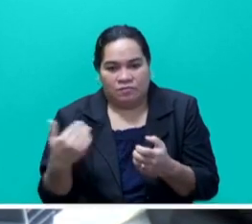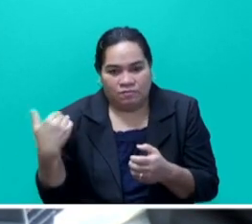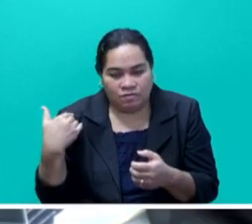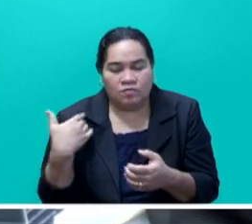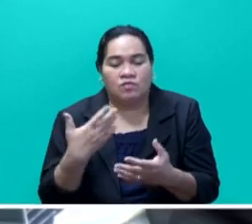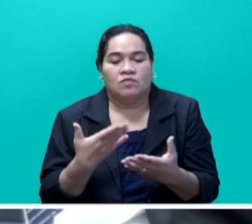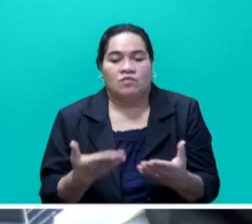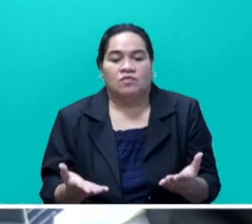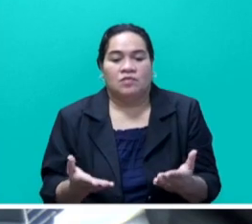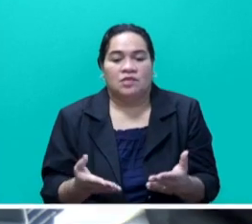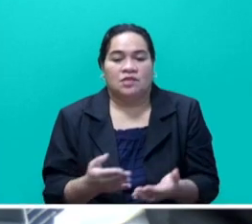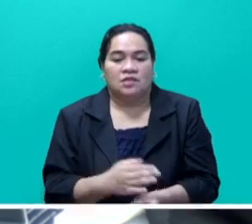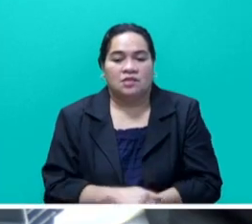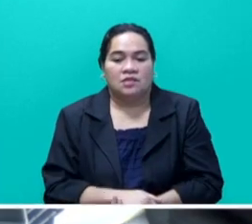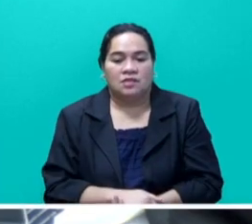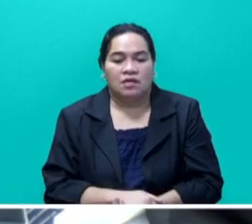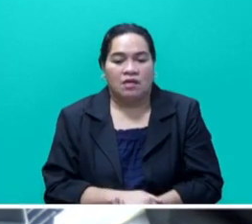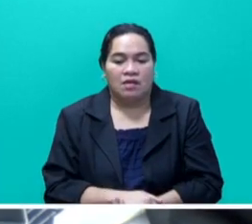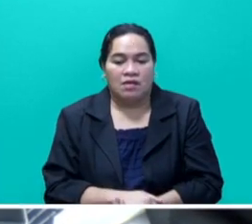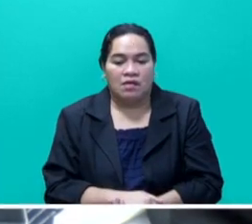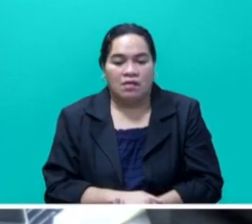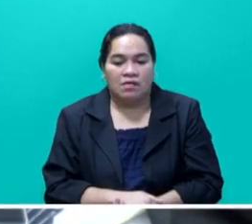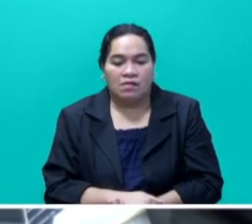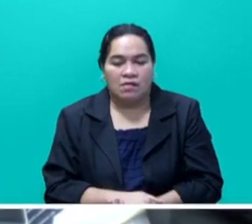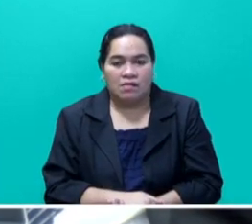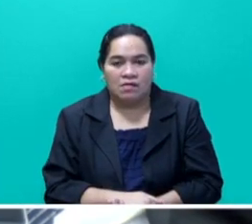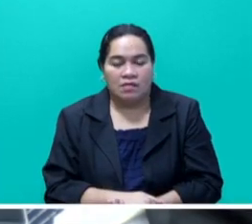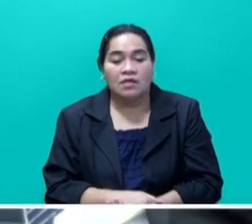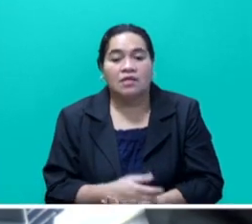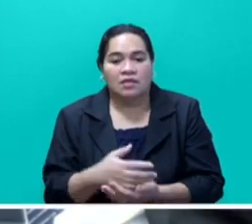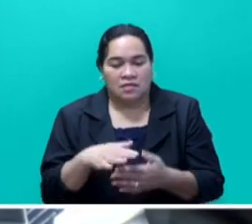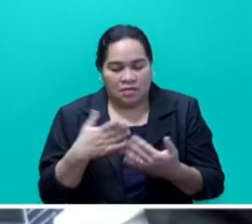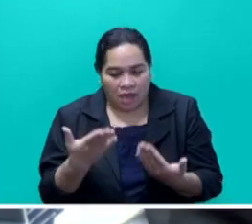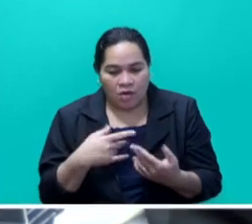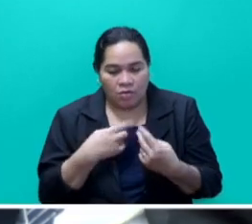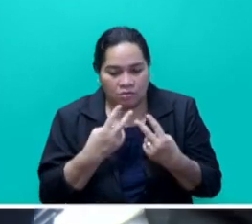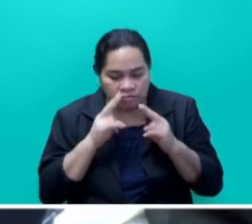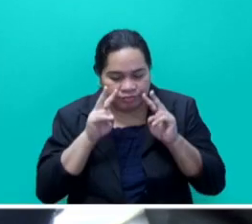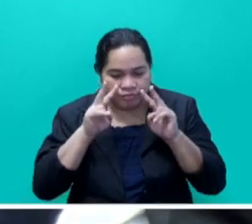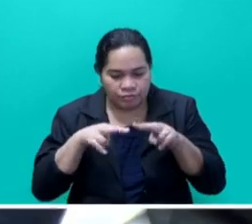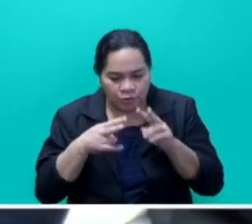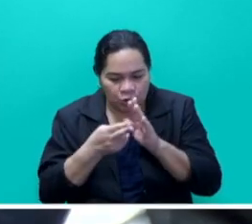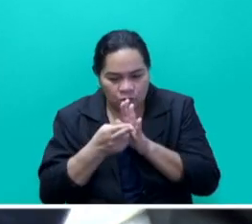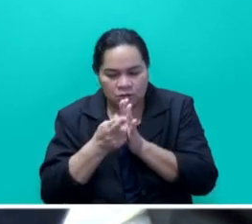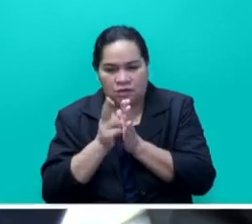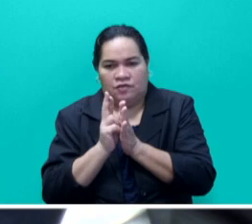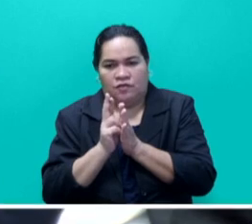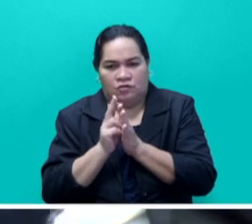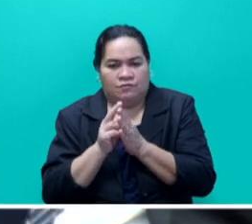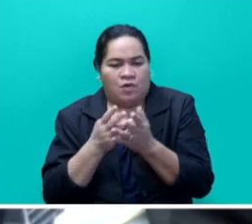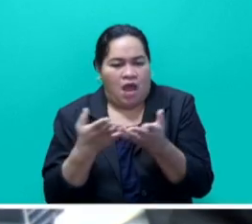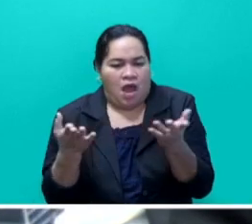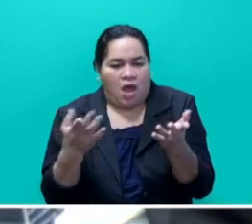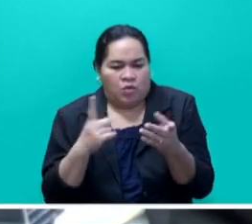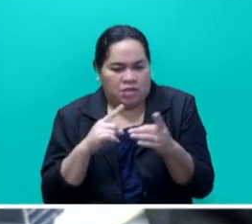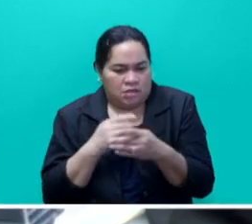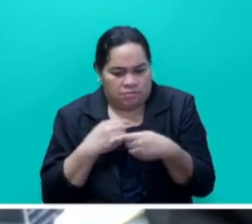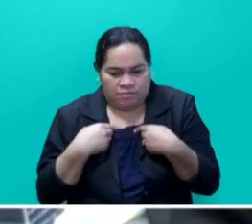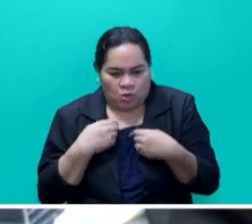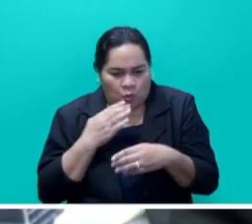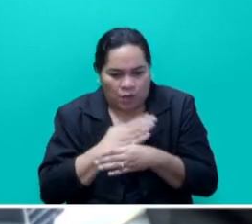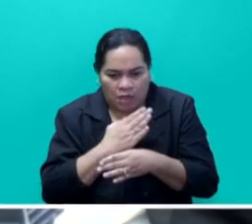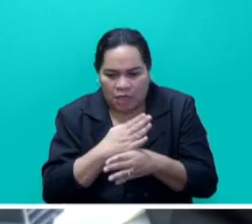led us to relook at the way we do things and, of course, learn from it as well. And as we go